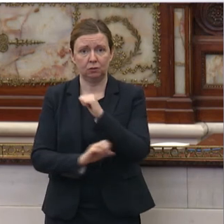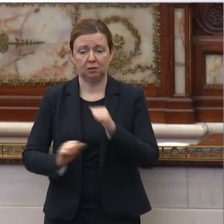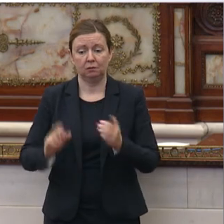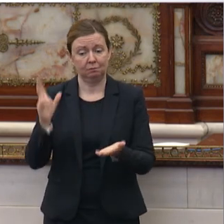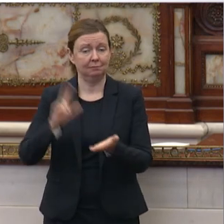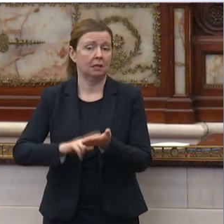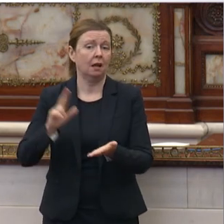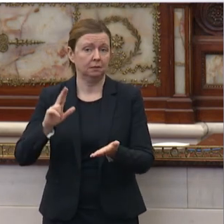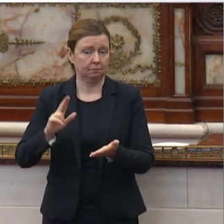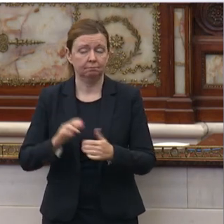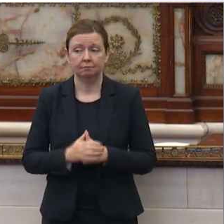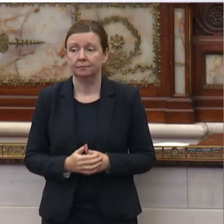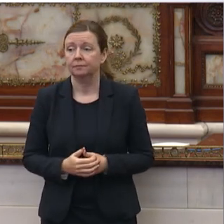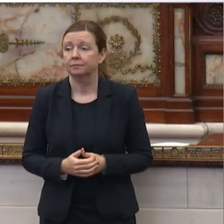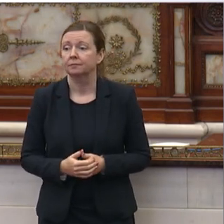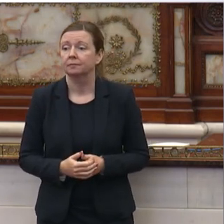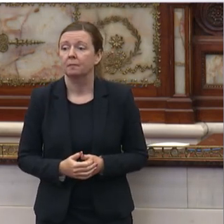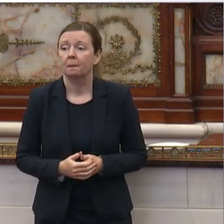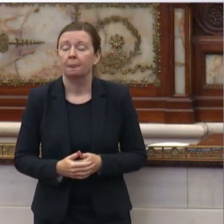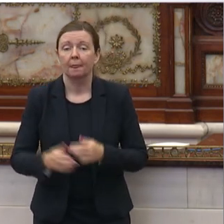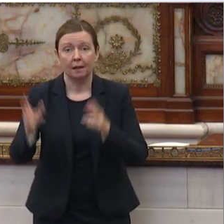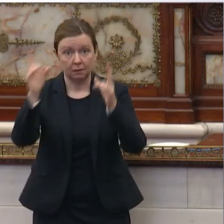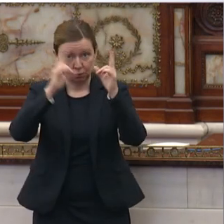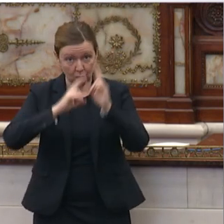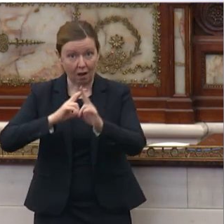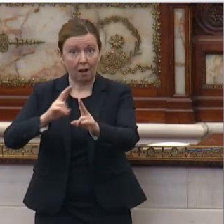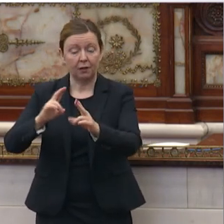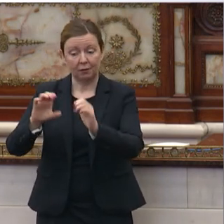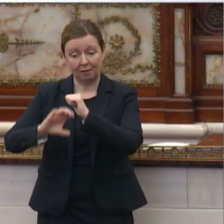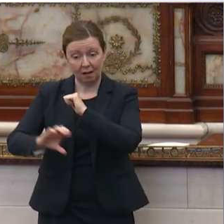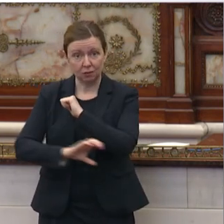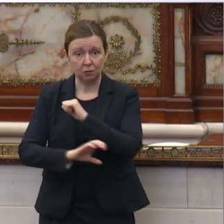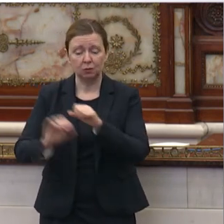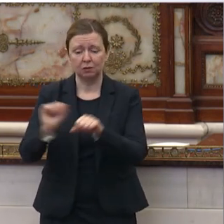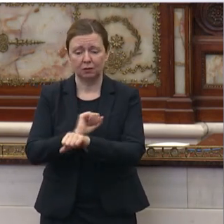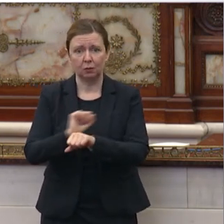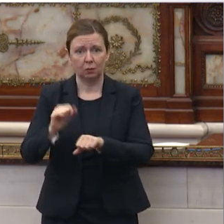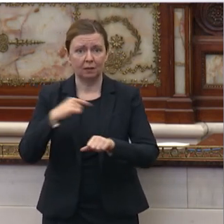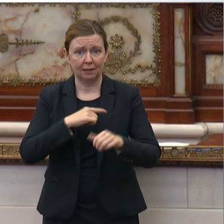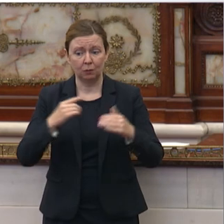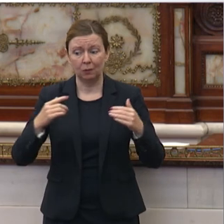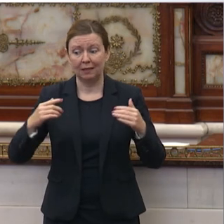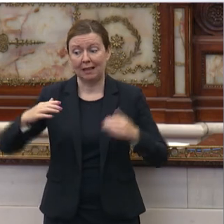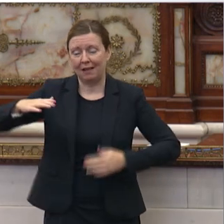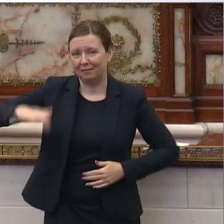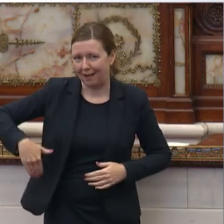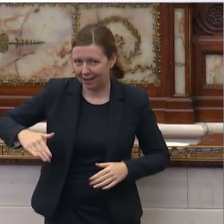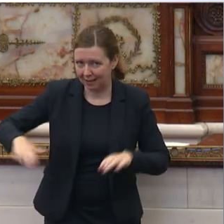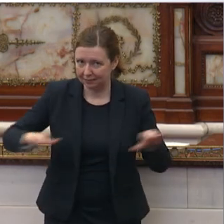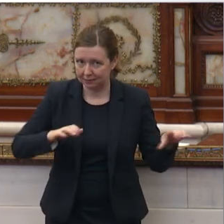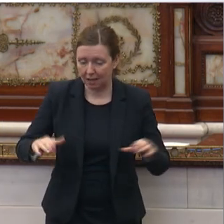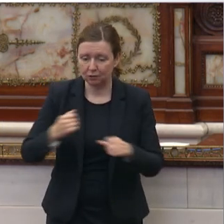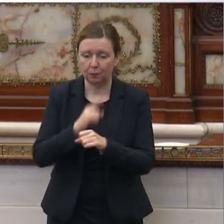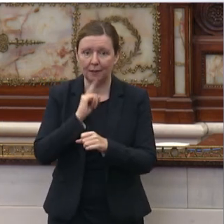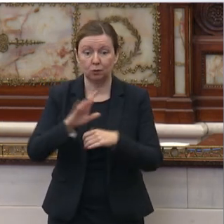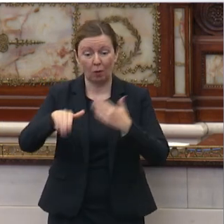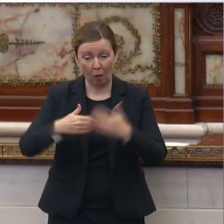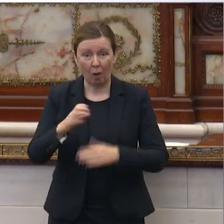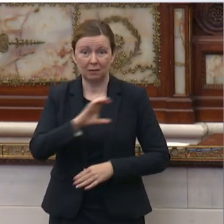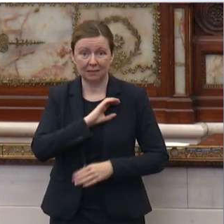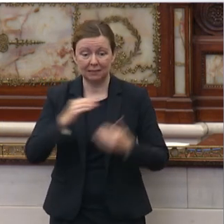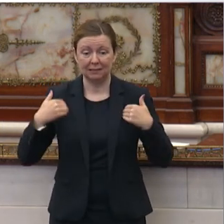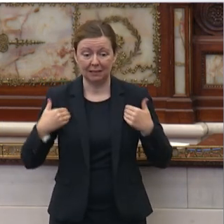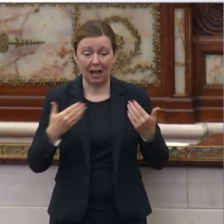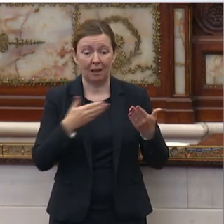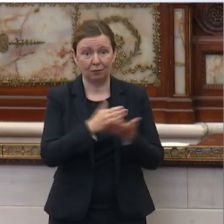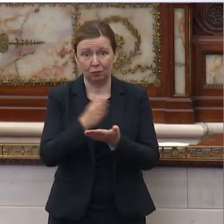signed. To honor the Constitution, the work that we have yet to do to ensure the rights of all citizens are